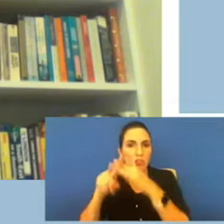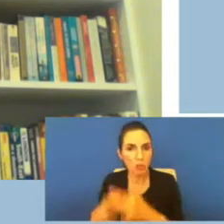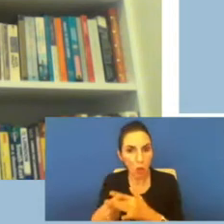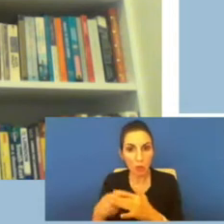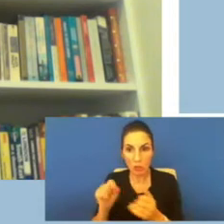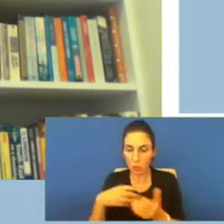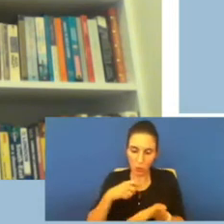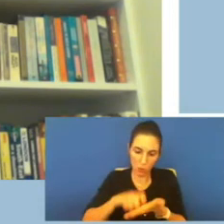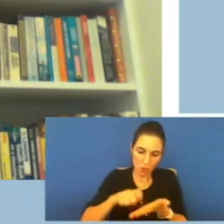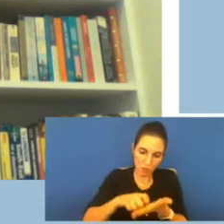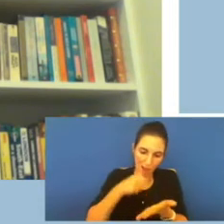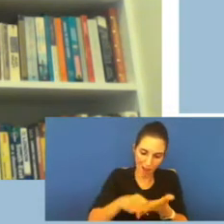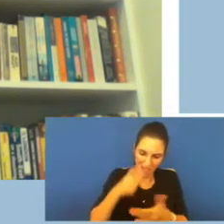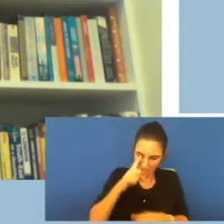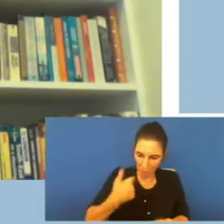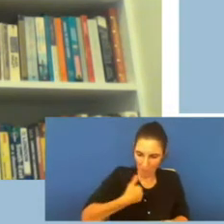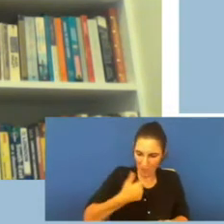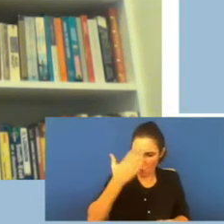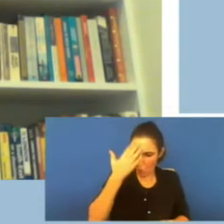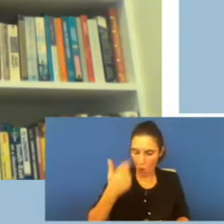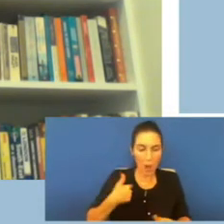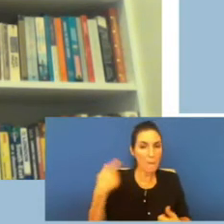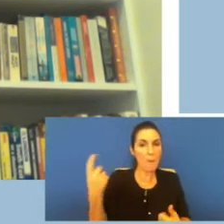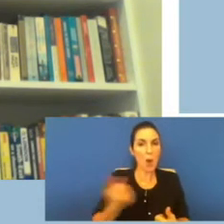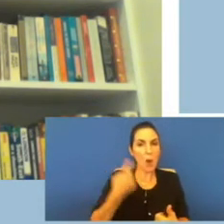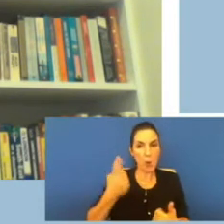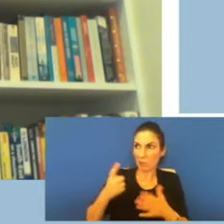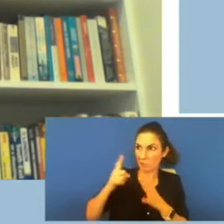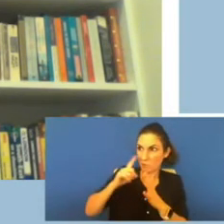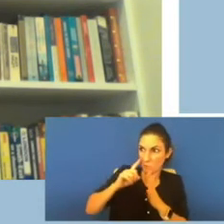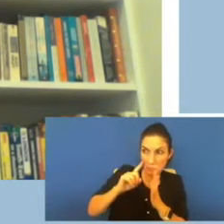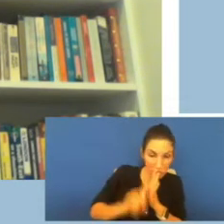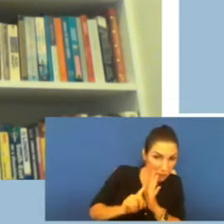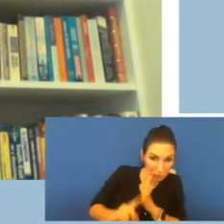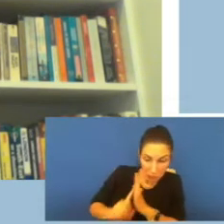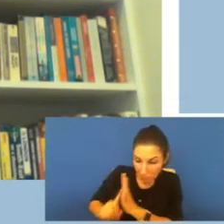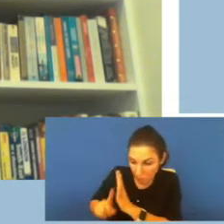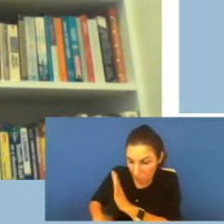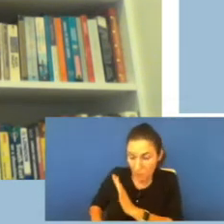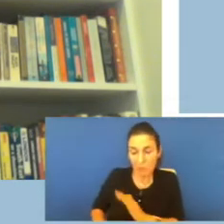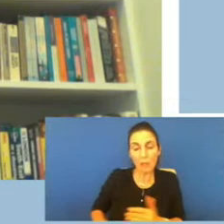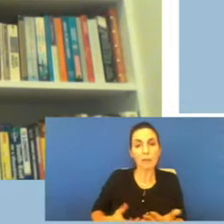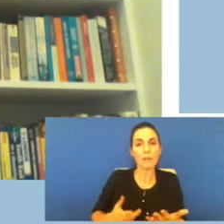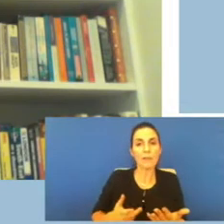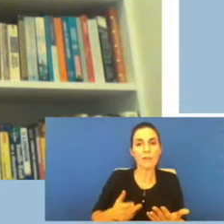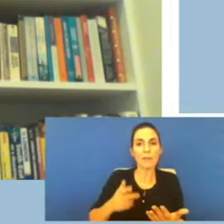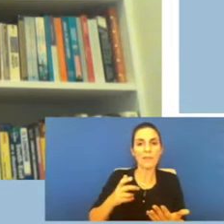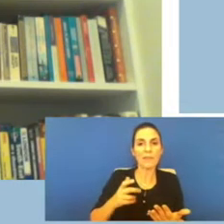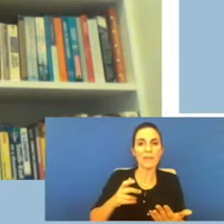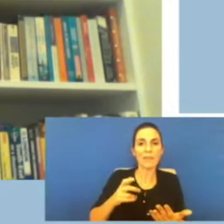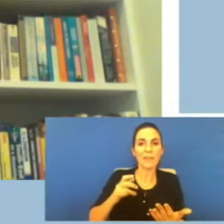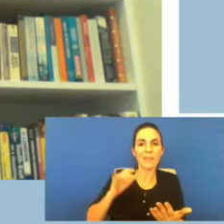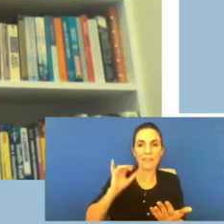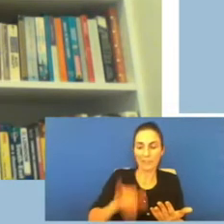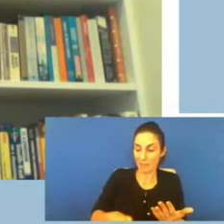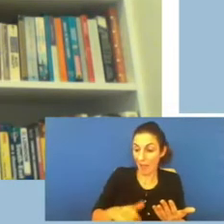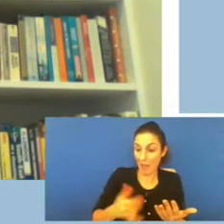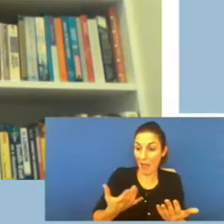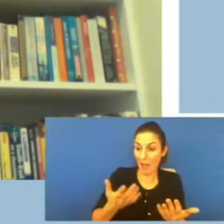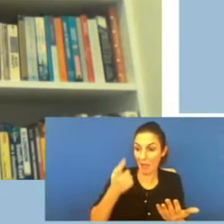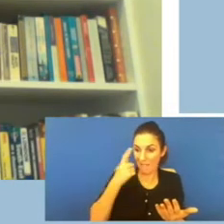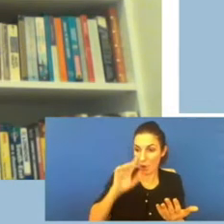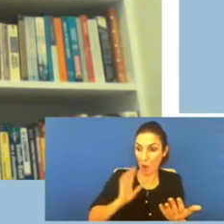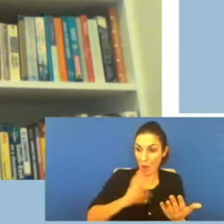letter to ourselves, why am I always being researched? That has since, somewhat to our surprise, I think traveled